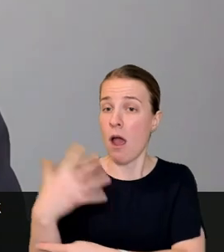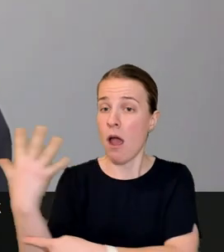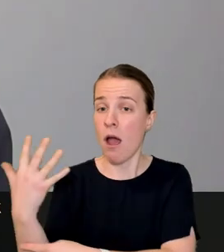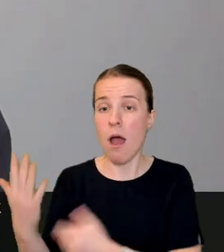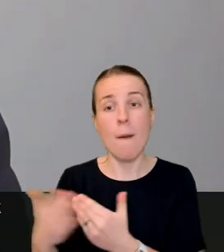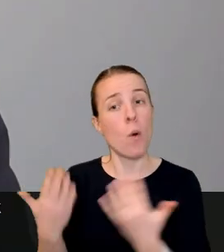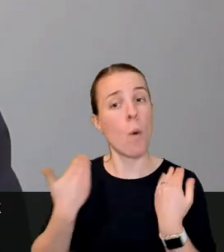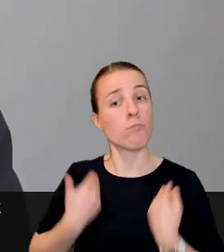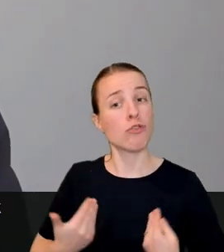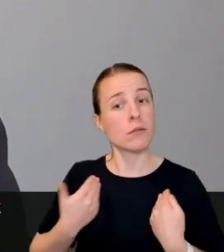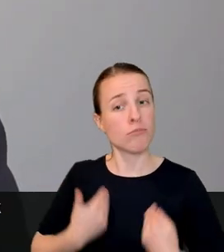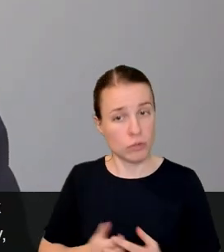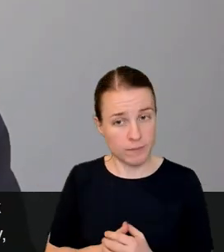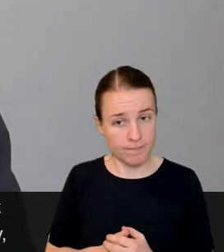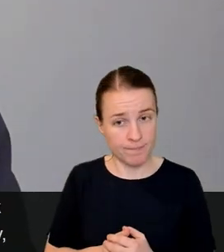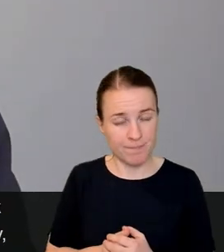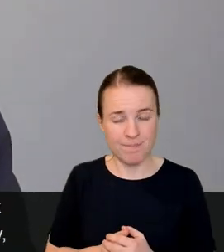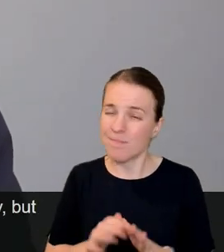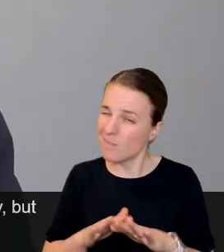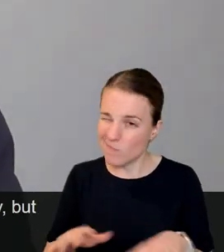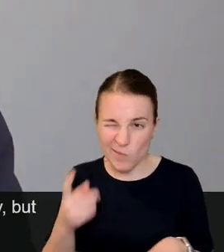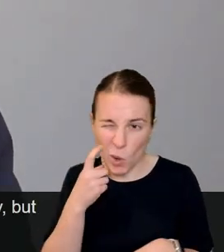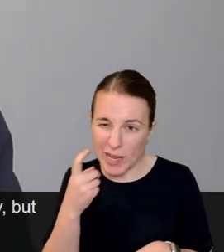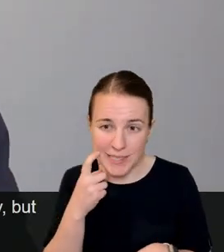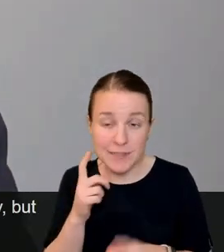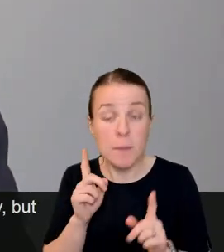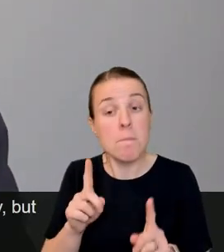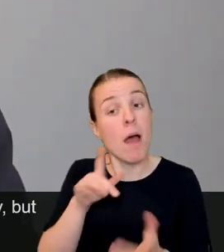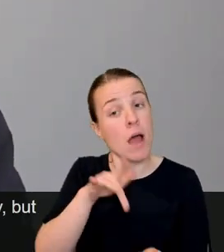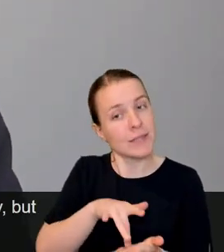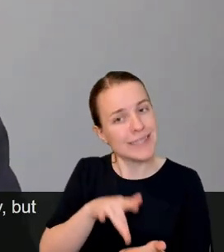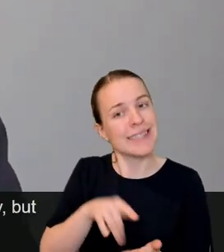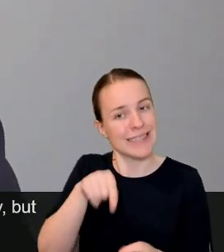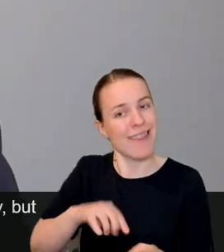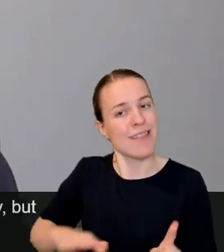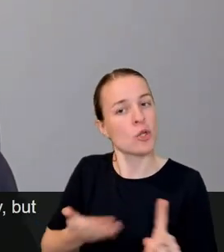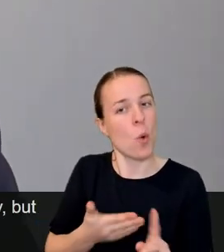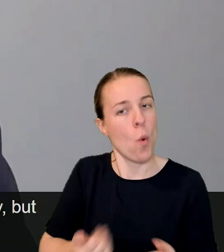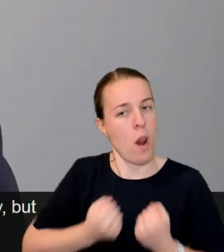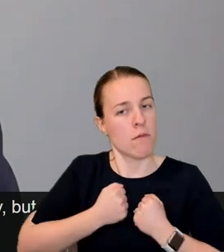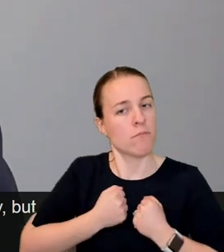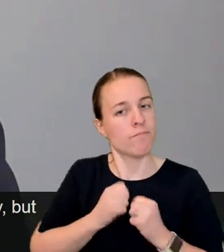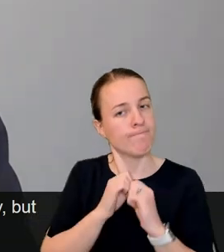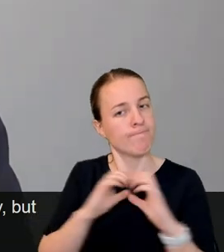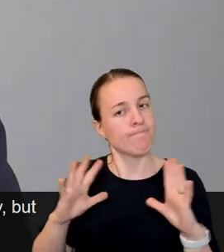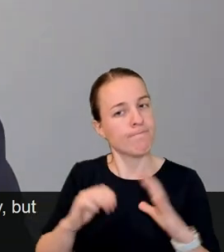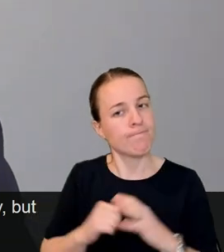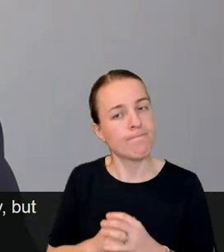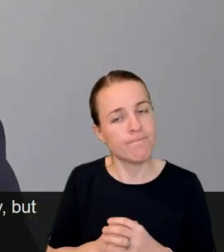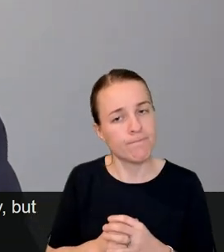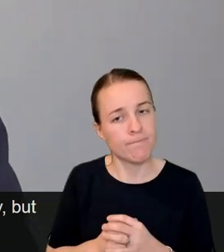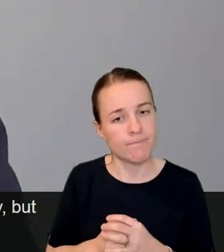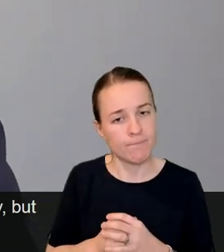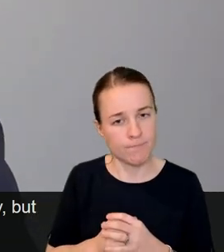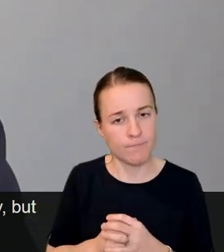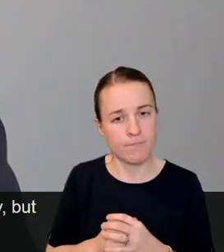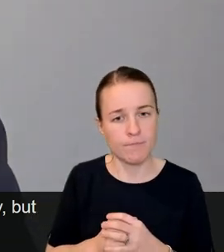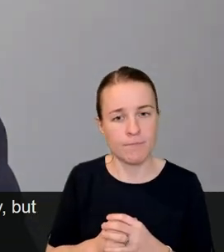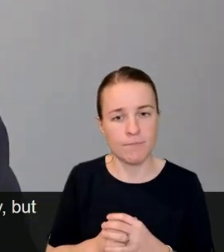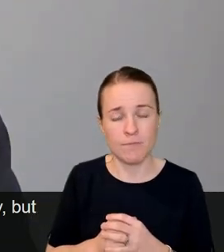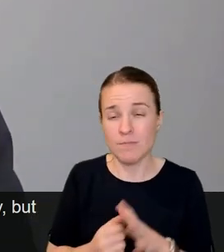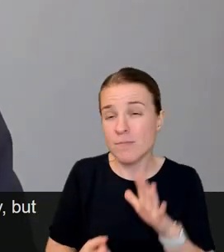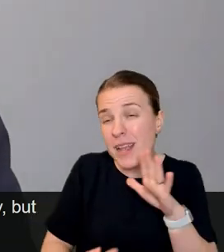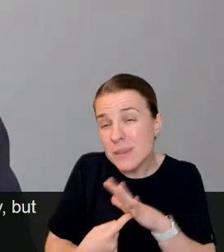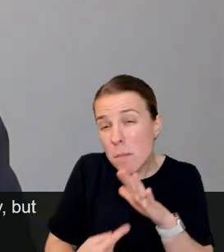this is the goal we must set ourselves as a city, if for no other reason than because it's how we'll do right by all